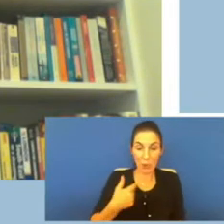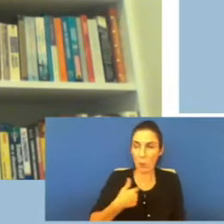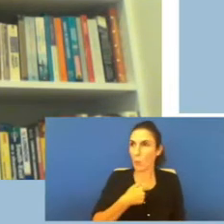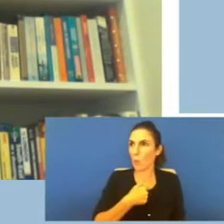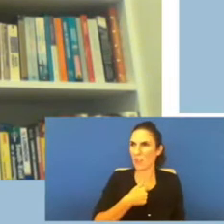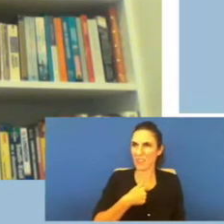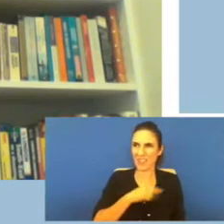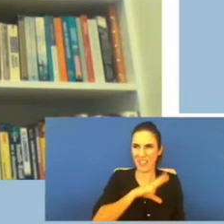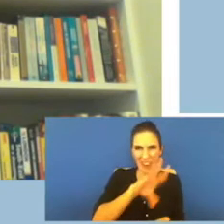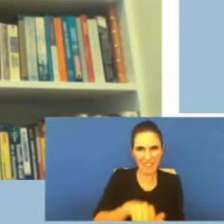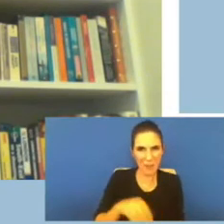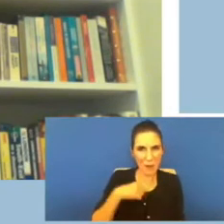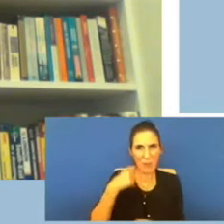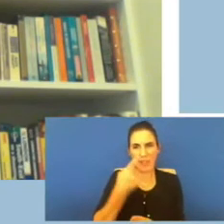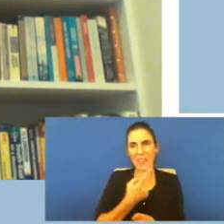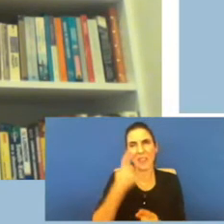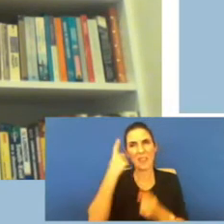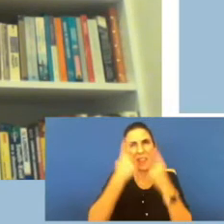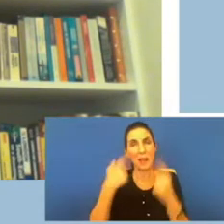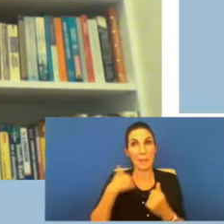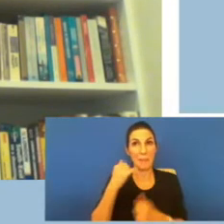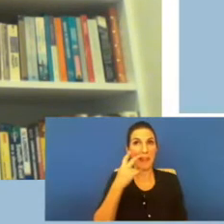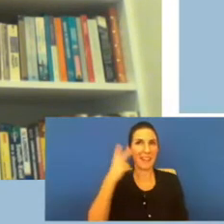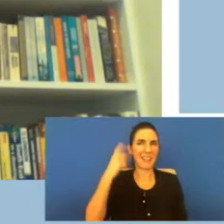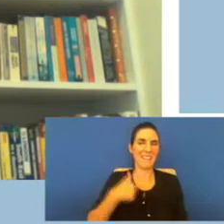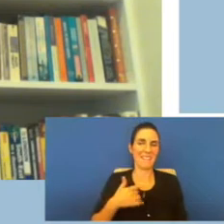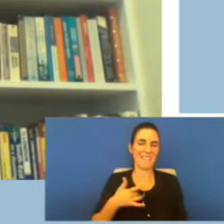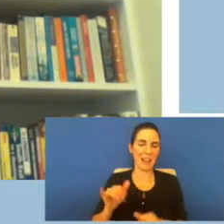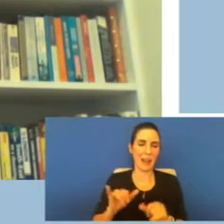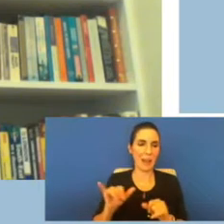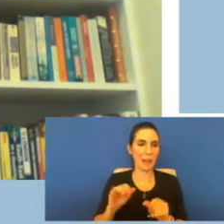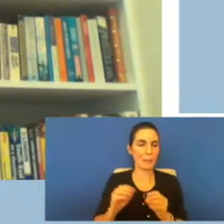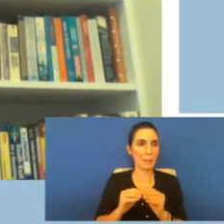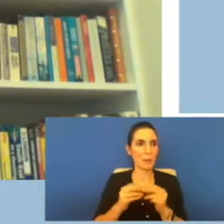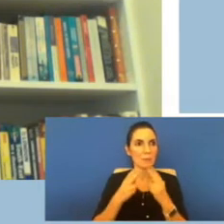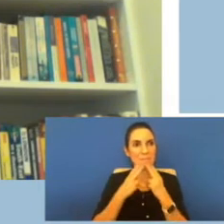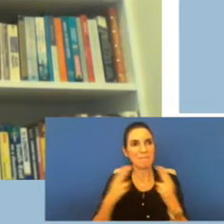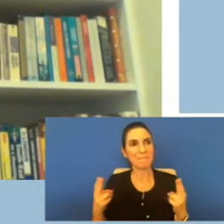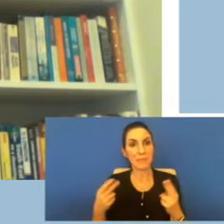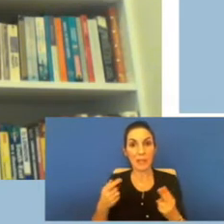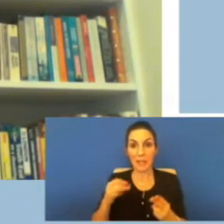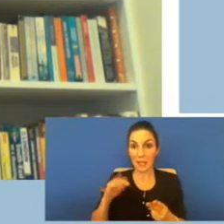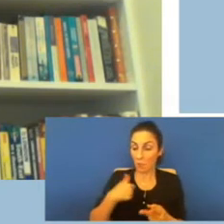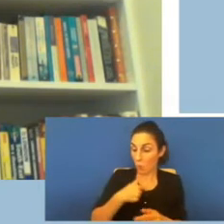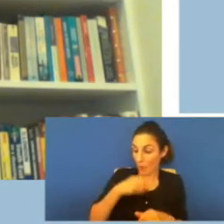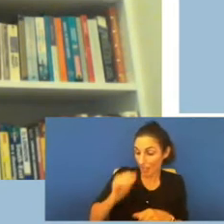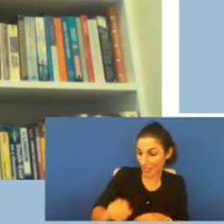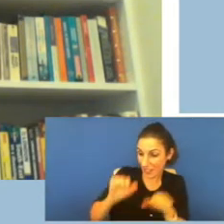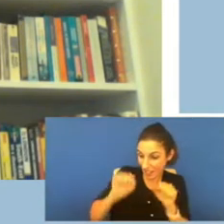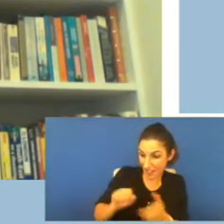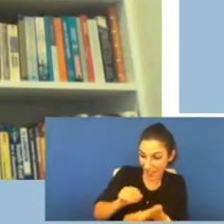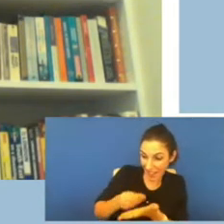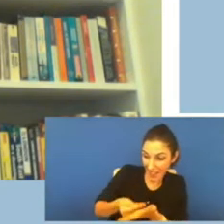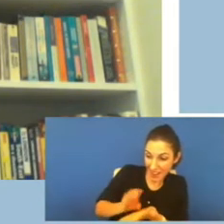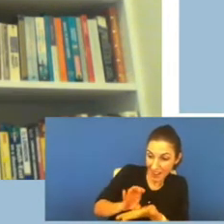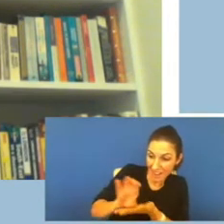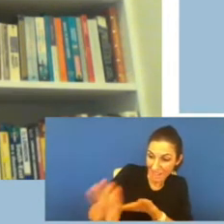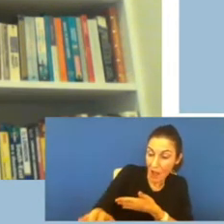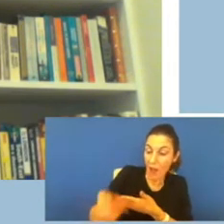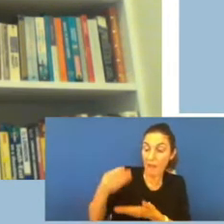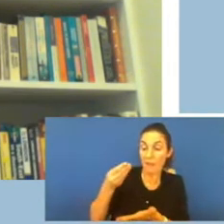which now seems naive looking back, that if we could meaningfully fund access to different methodologies